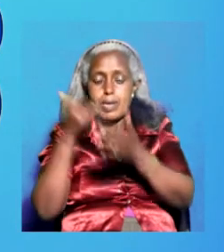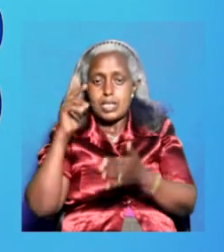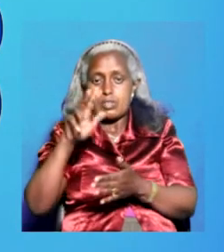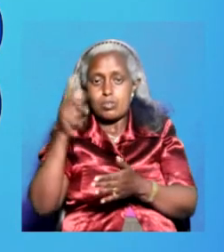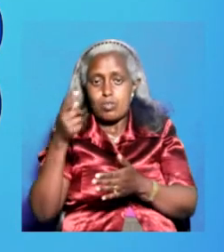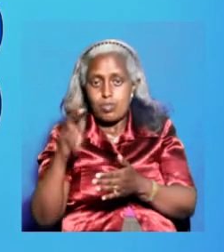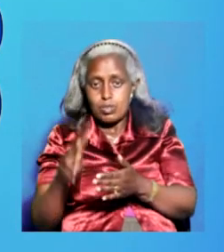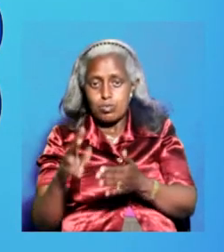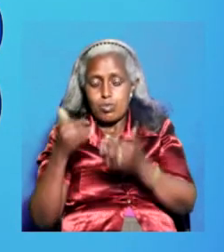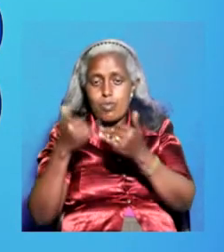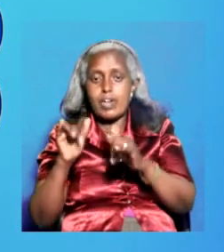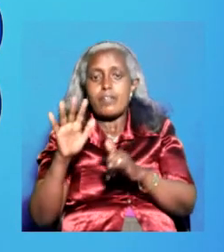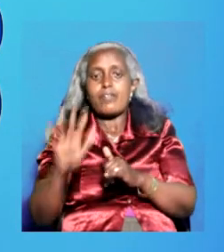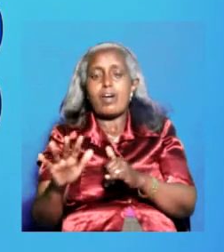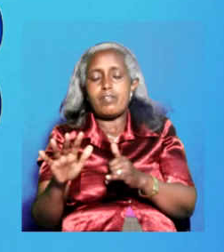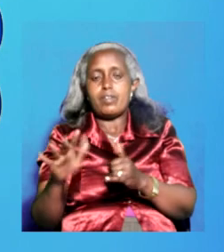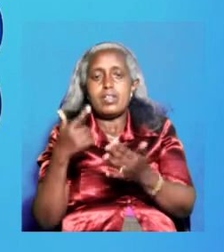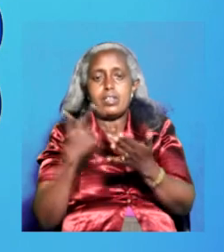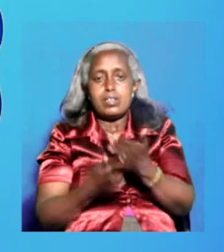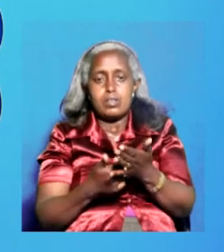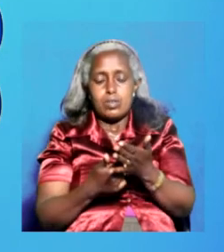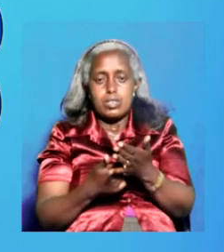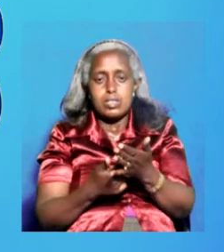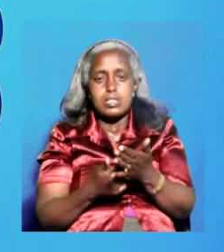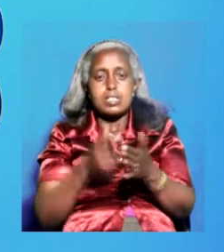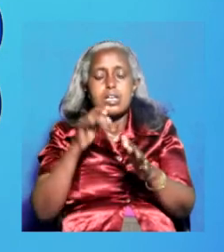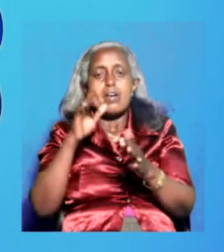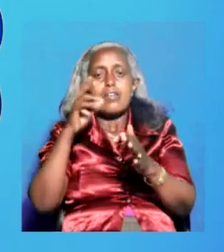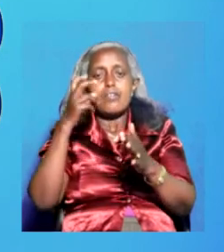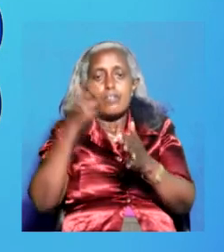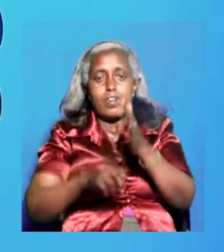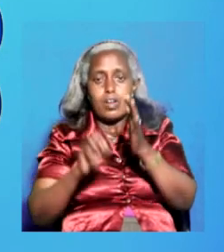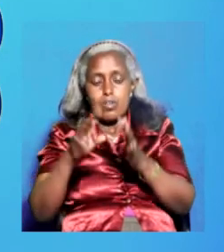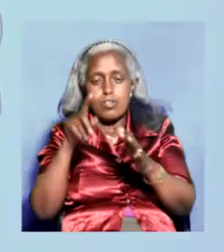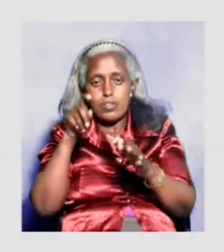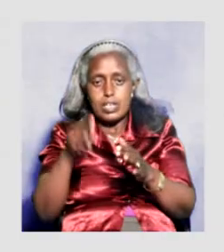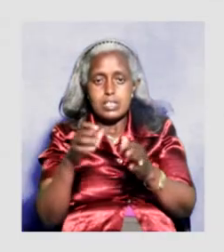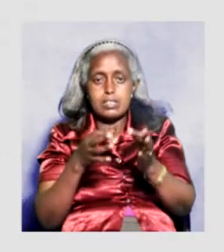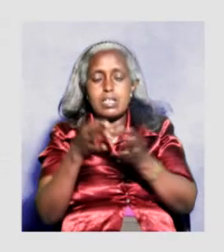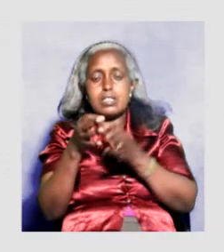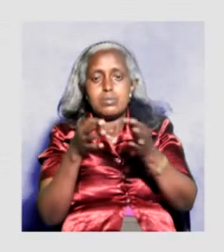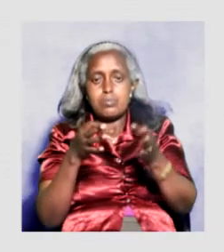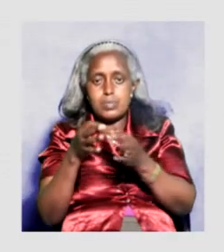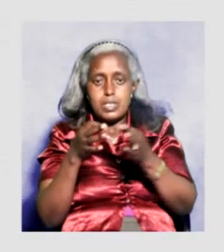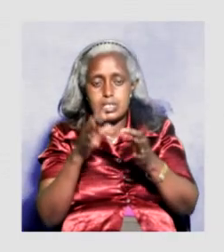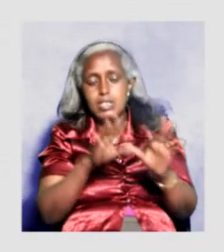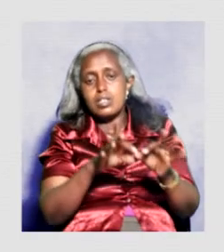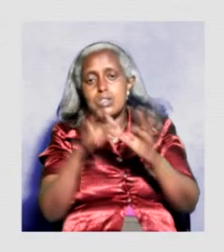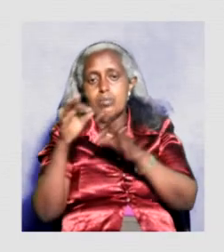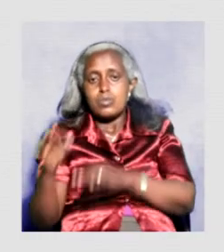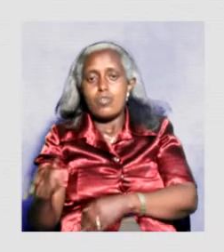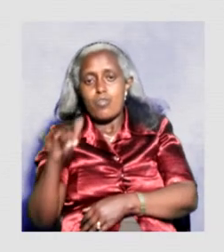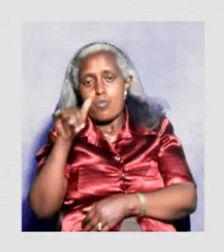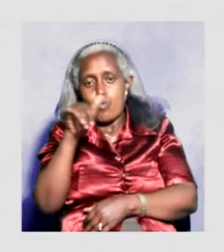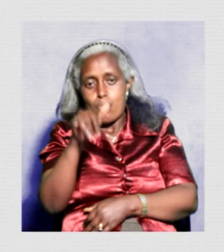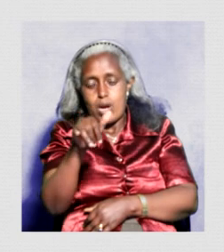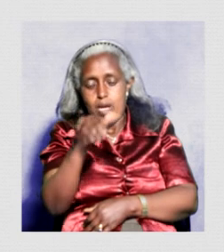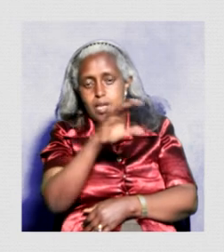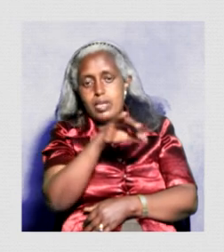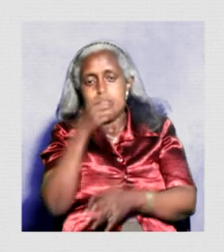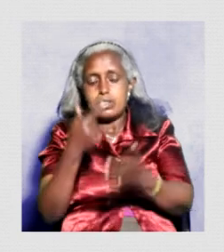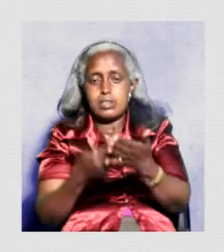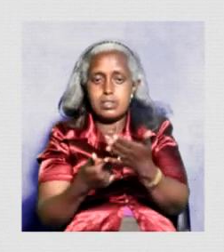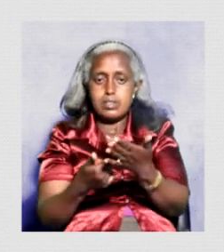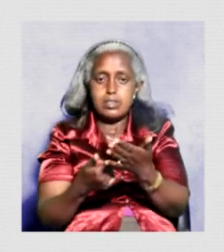2 over 5. You have this one. So this is the value of x when it is expressed in terms of y. And